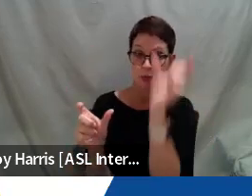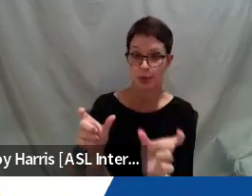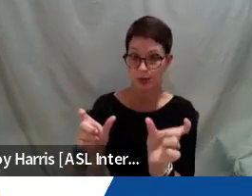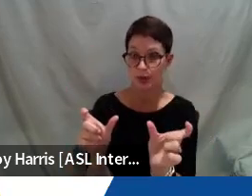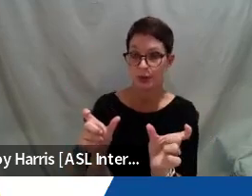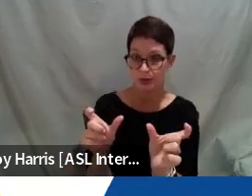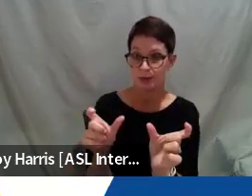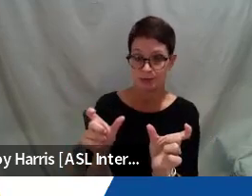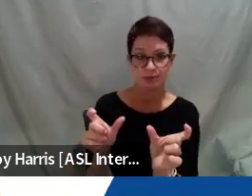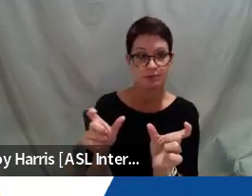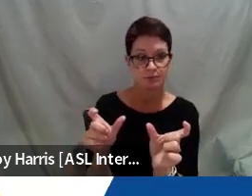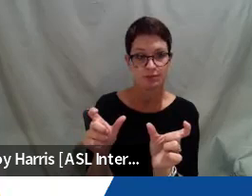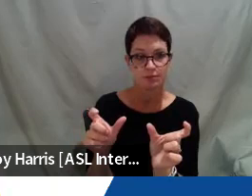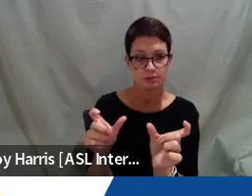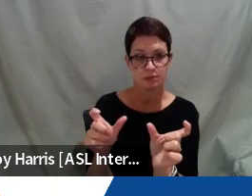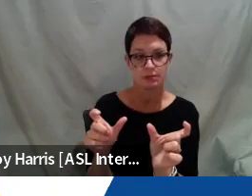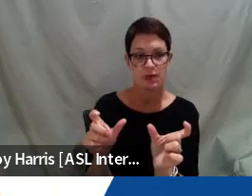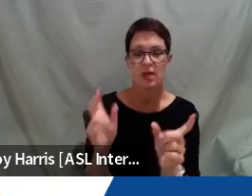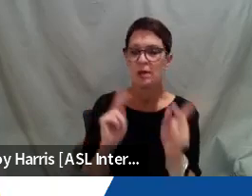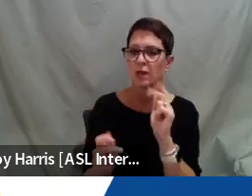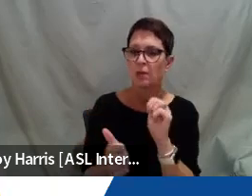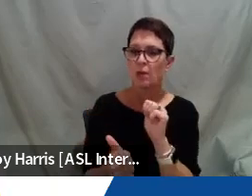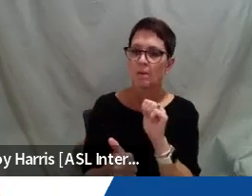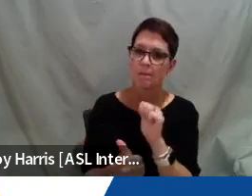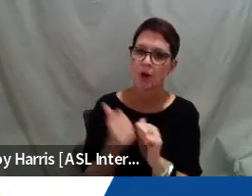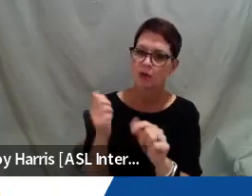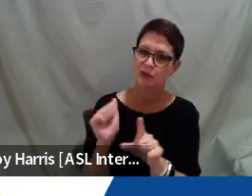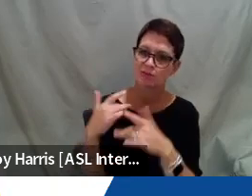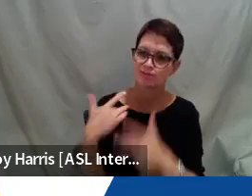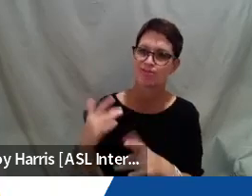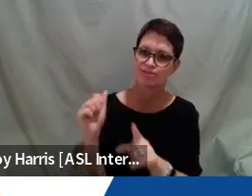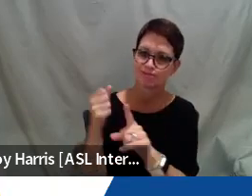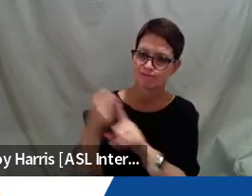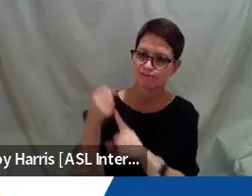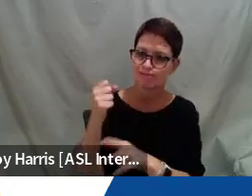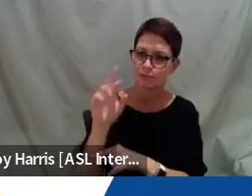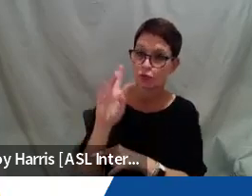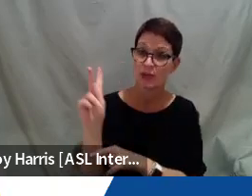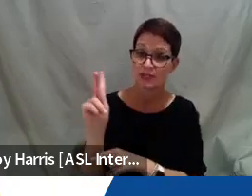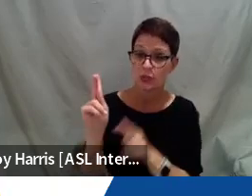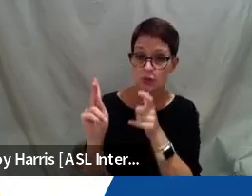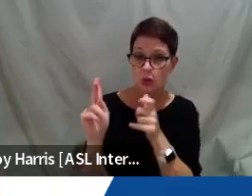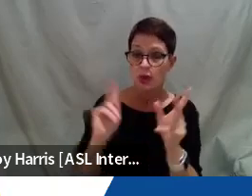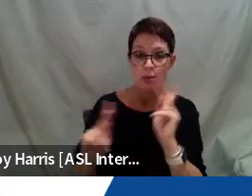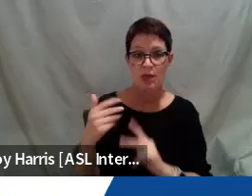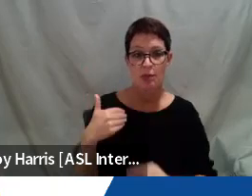the groups. So the people who are at most risk are people who